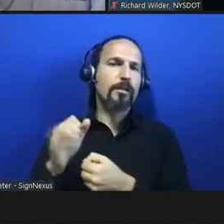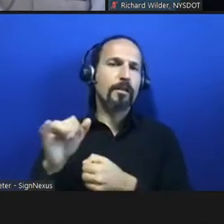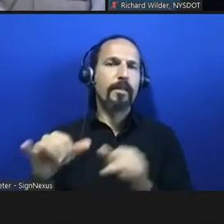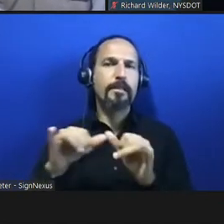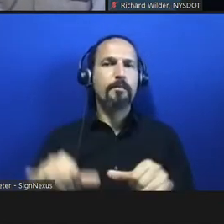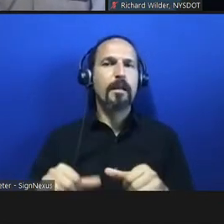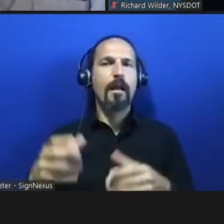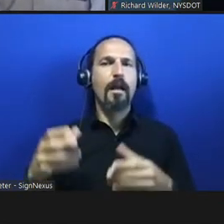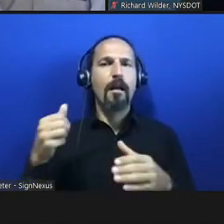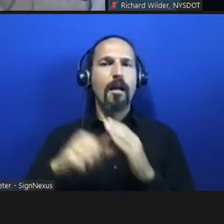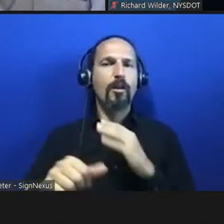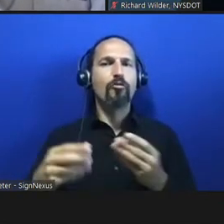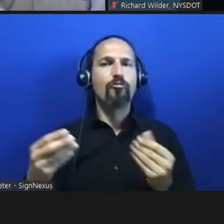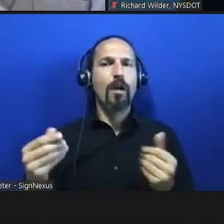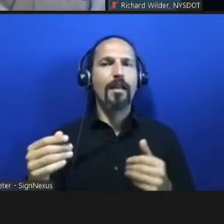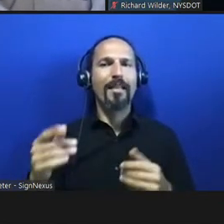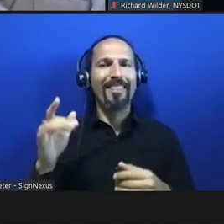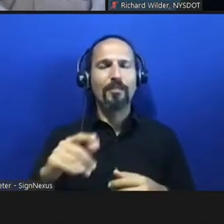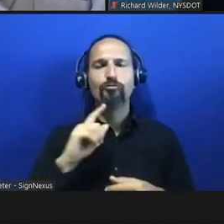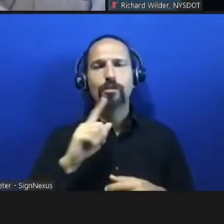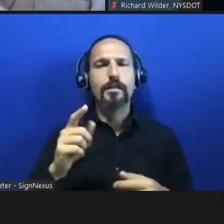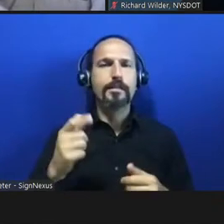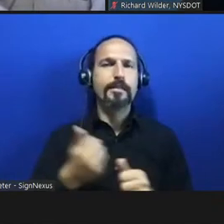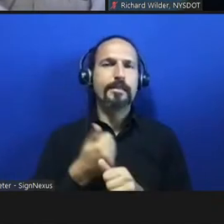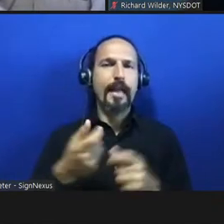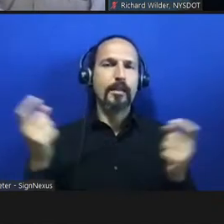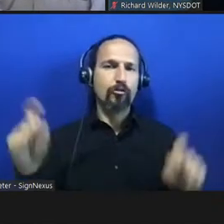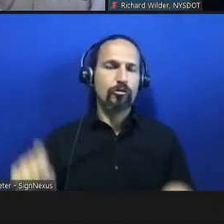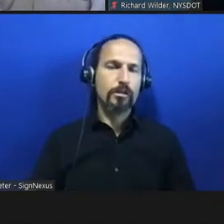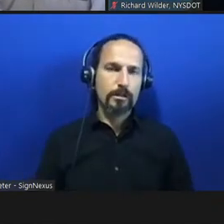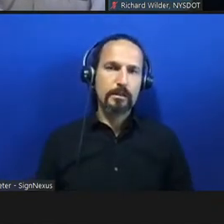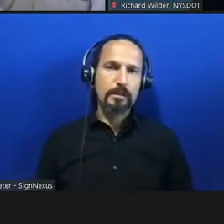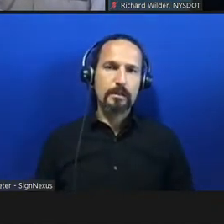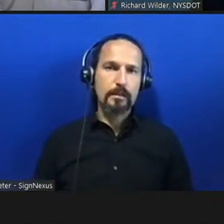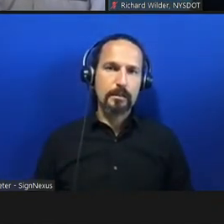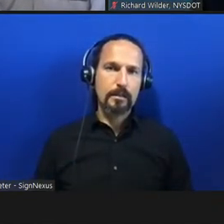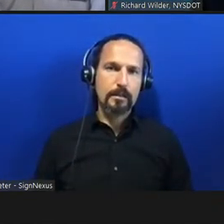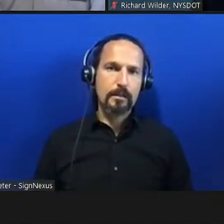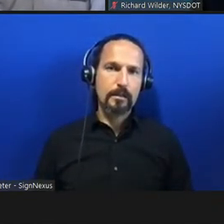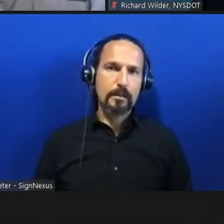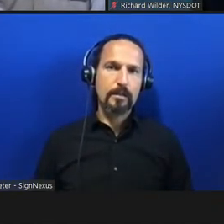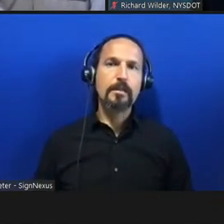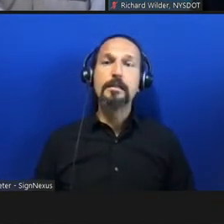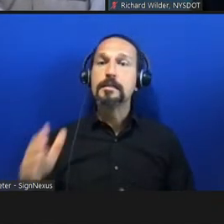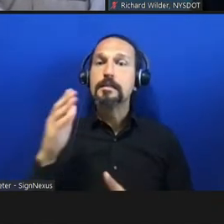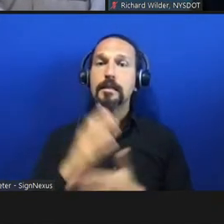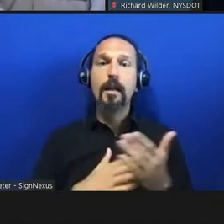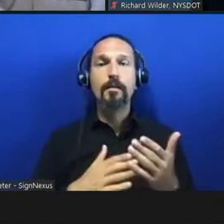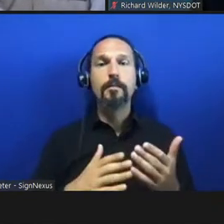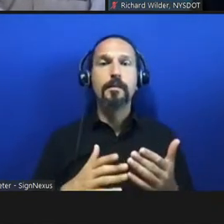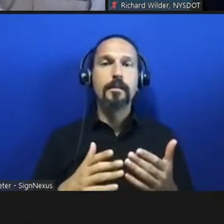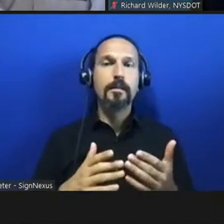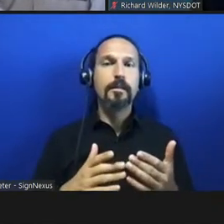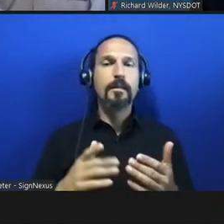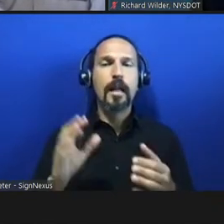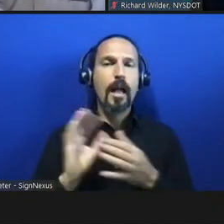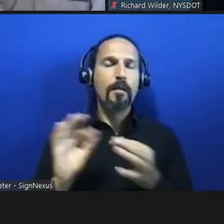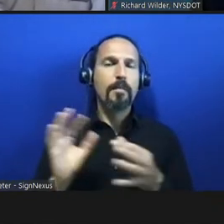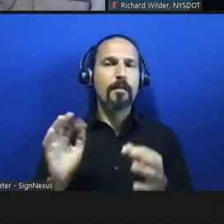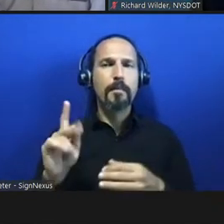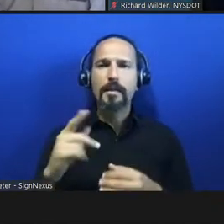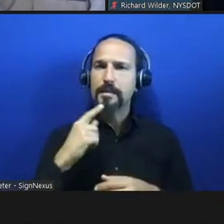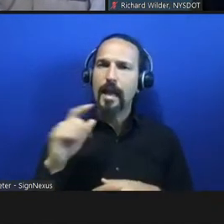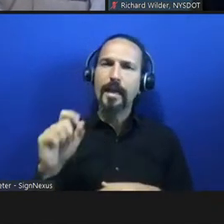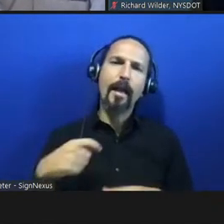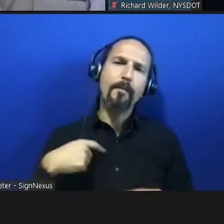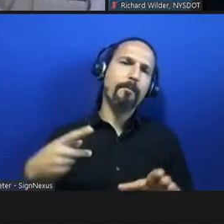below ground because it's quite dangerous um I I think there have been some entitled comments by people which I can get